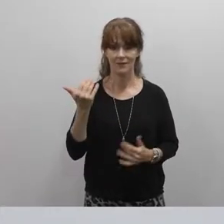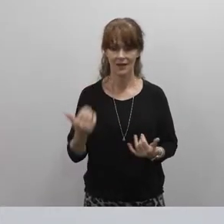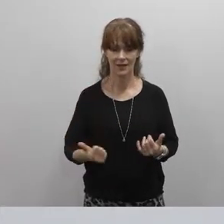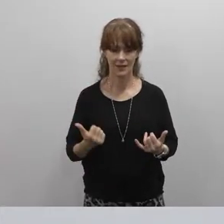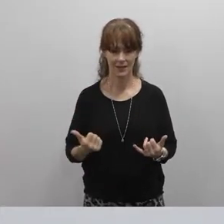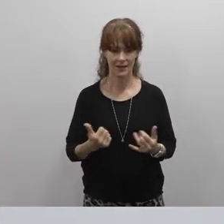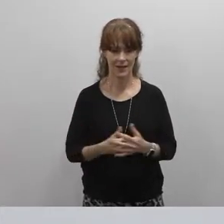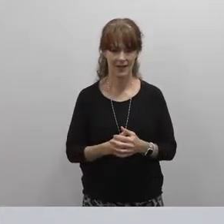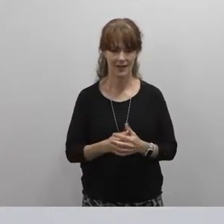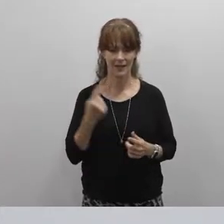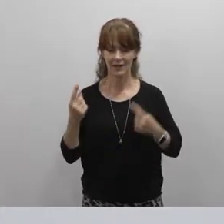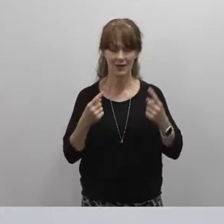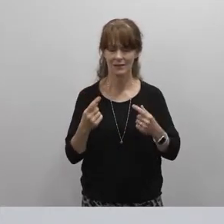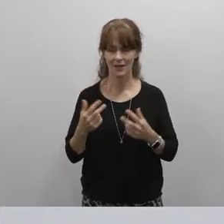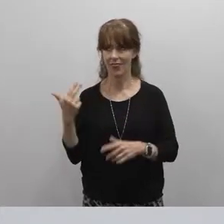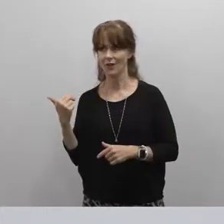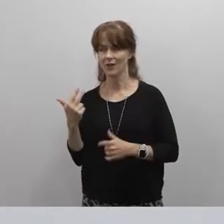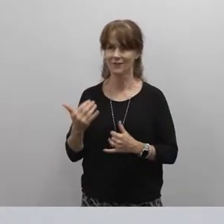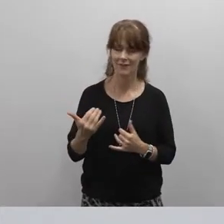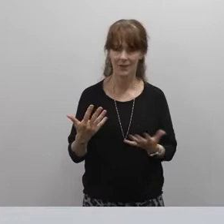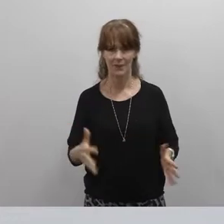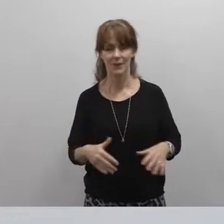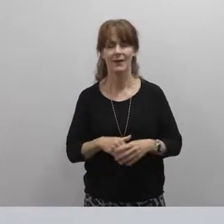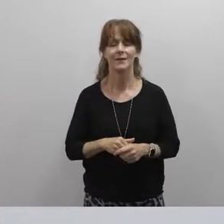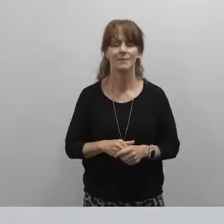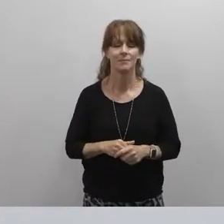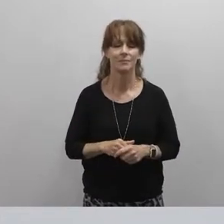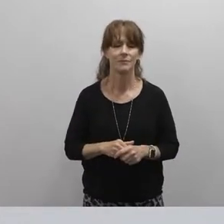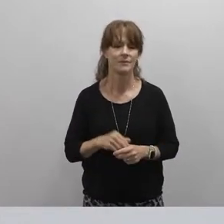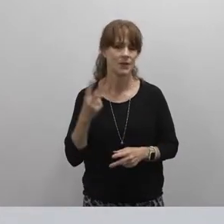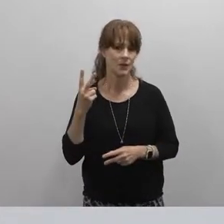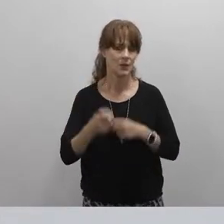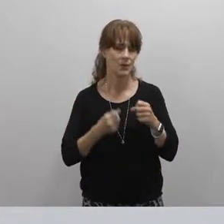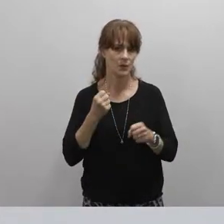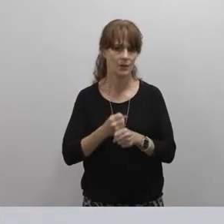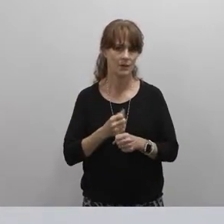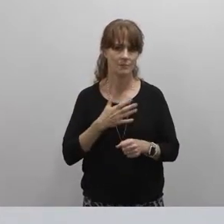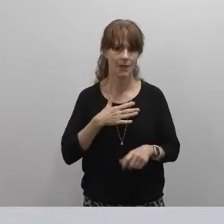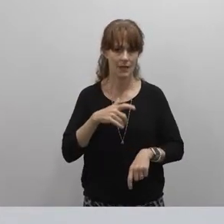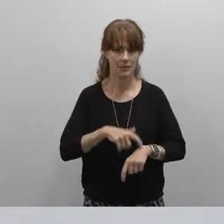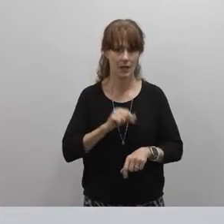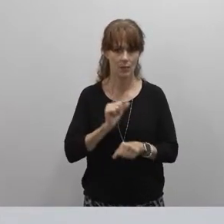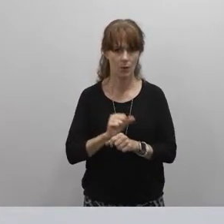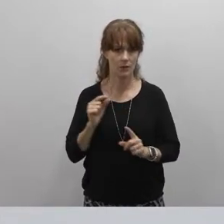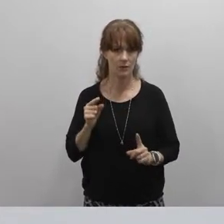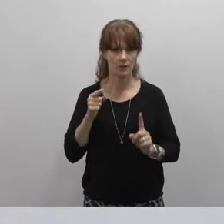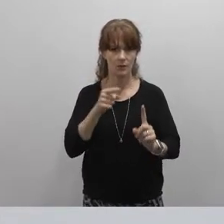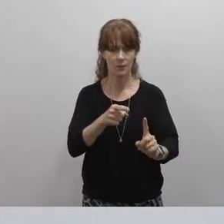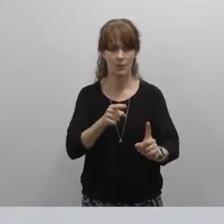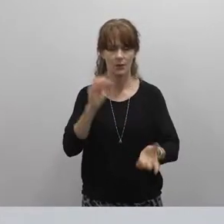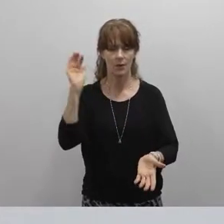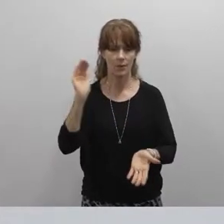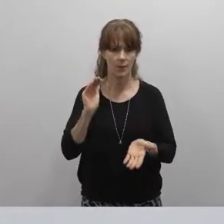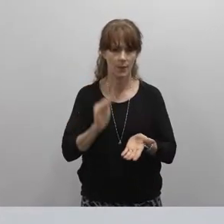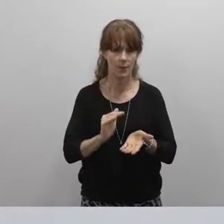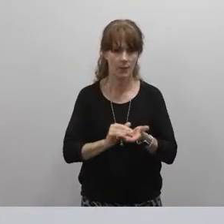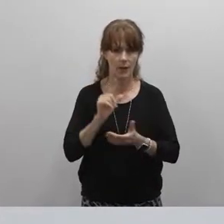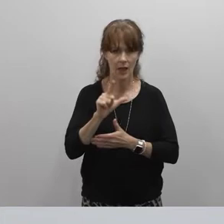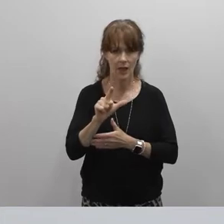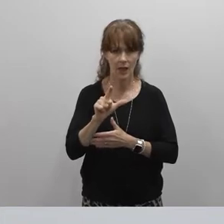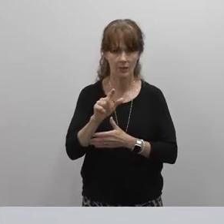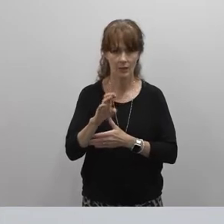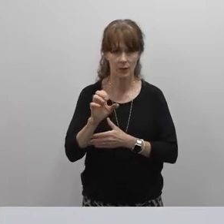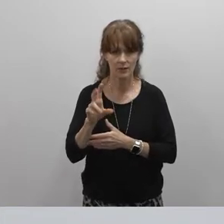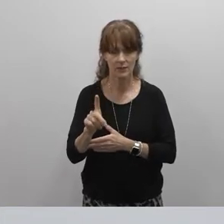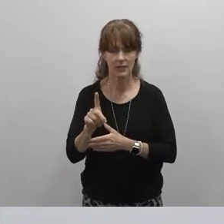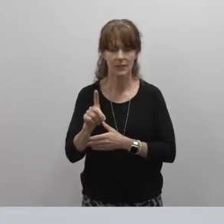is kind of crazy. In the last 2 years, I've spent my time working towards reducing LBUSD's contribution to the very same issues I